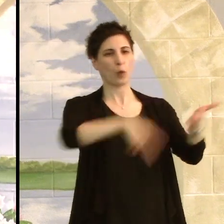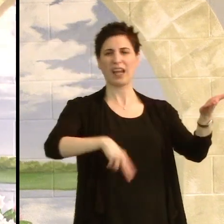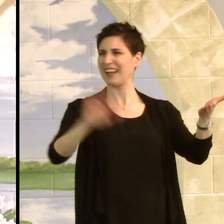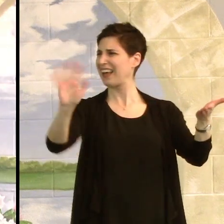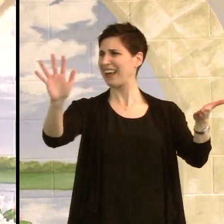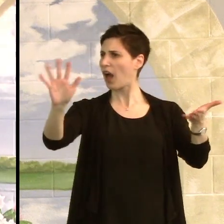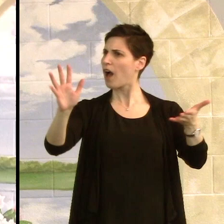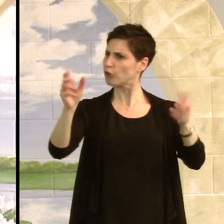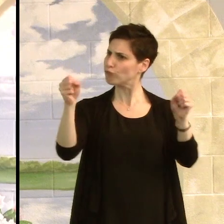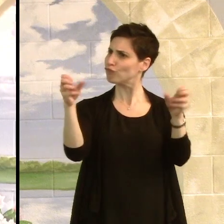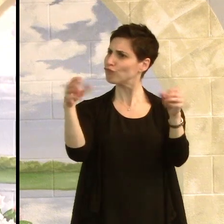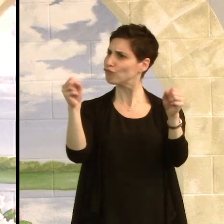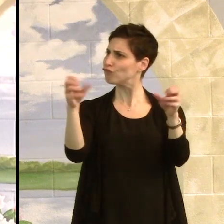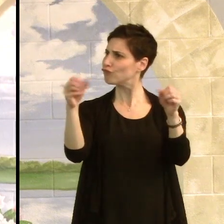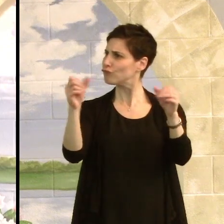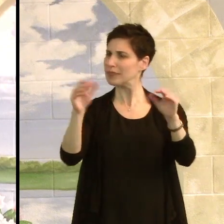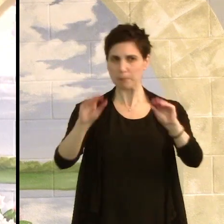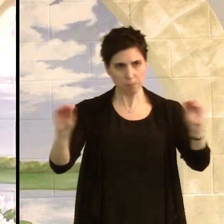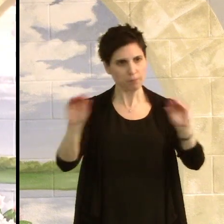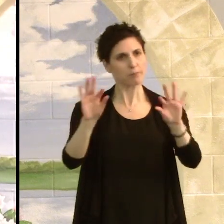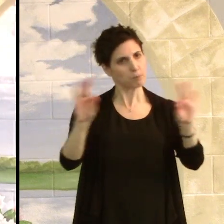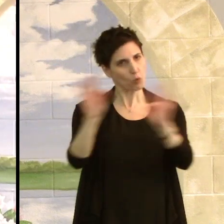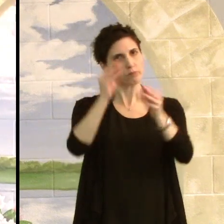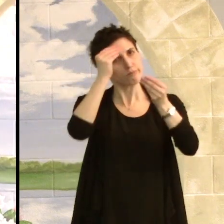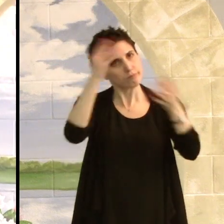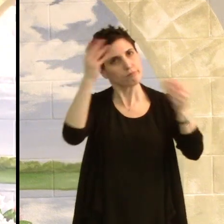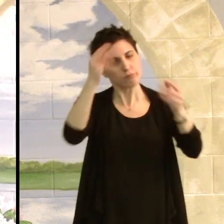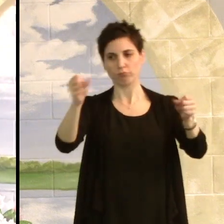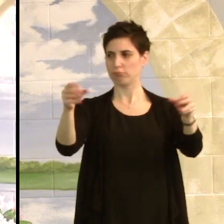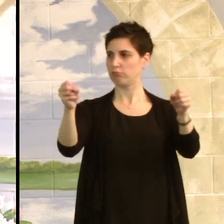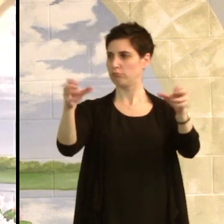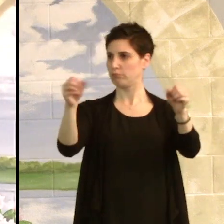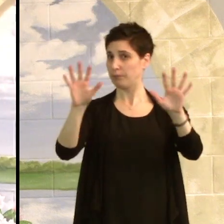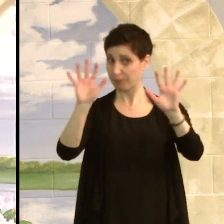So what can we do? Some help is available.